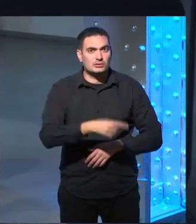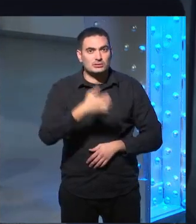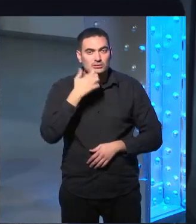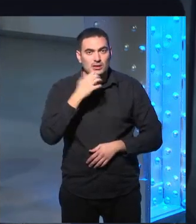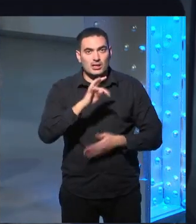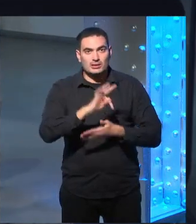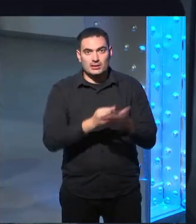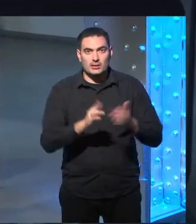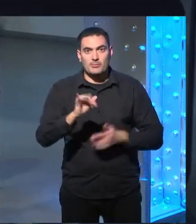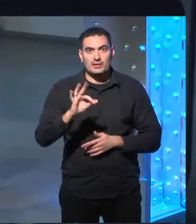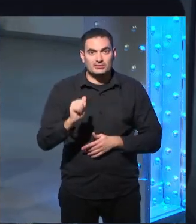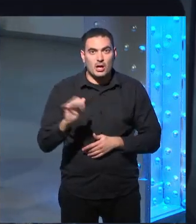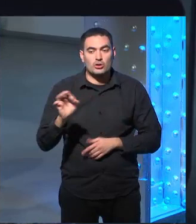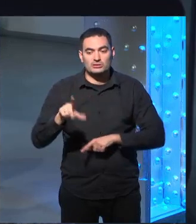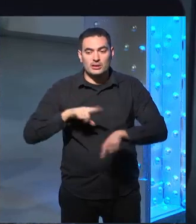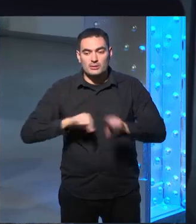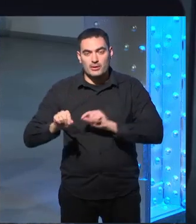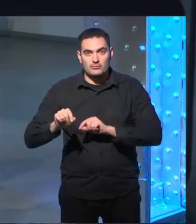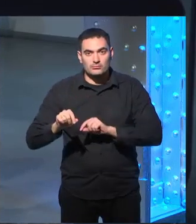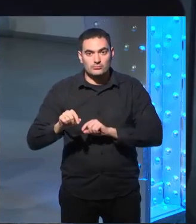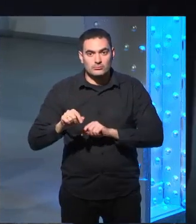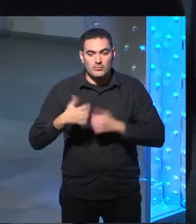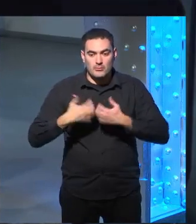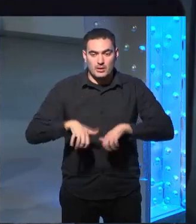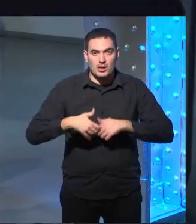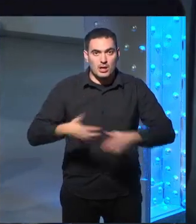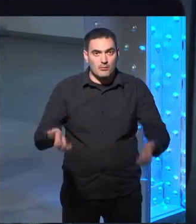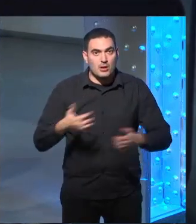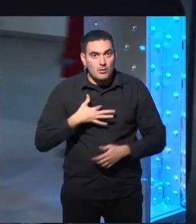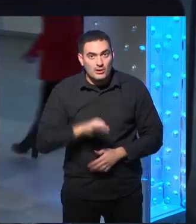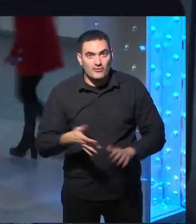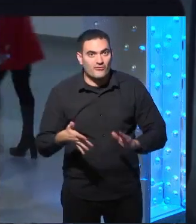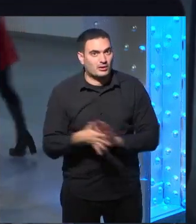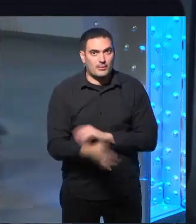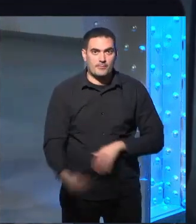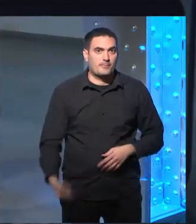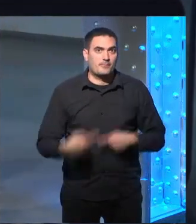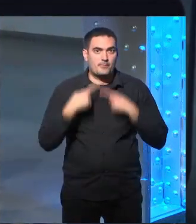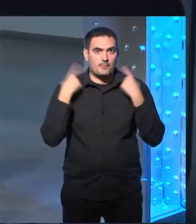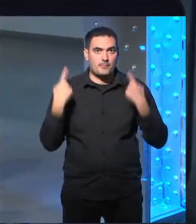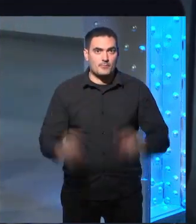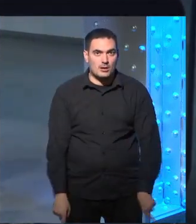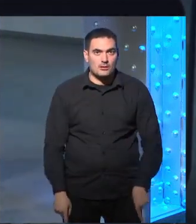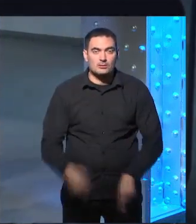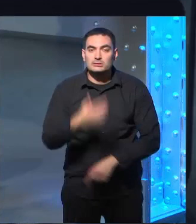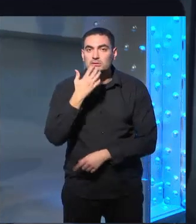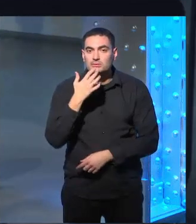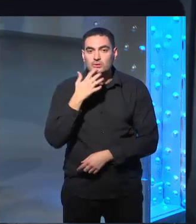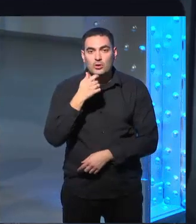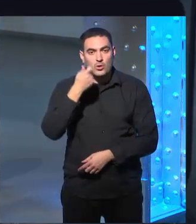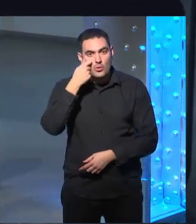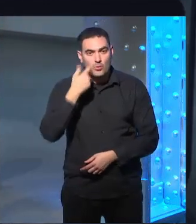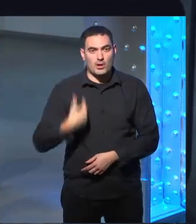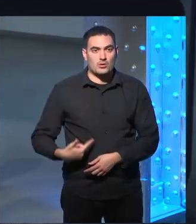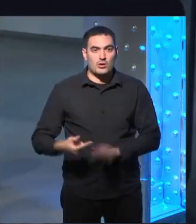the thing is, we could make an artificial intelligence pass the PISA